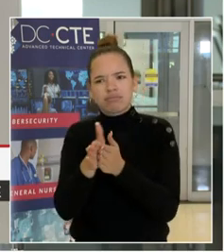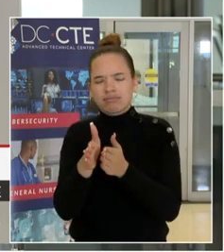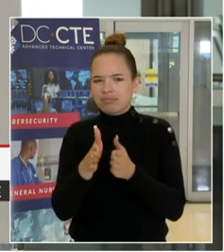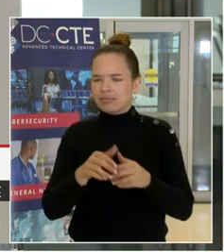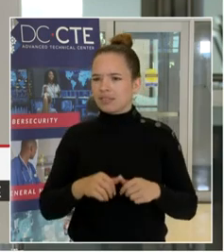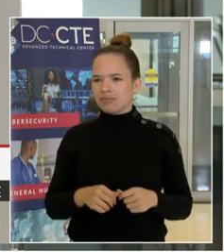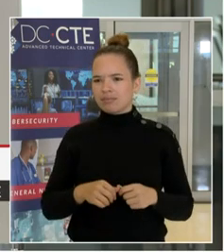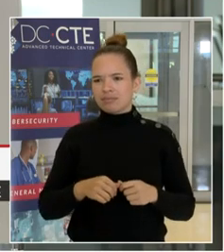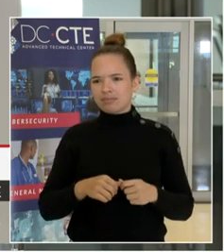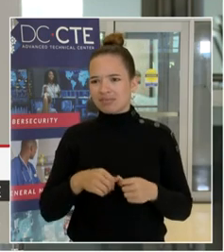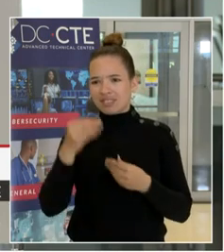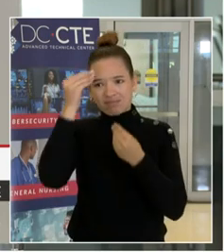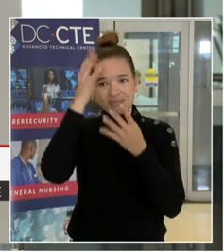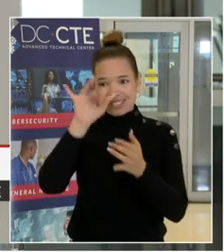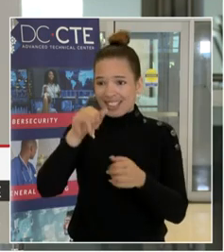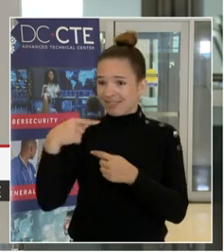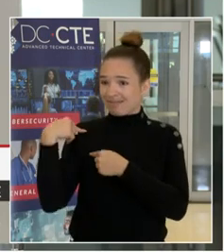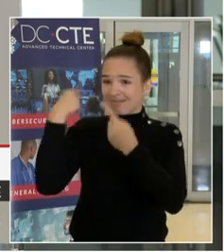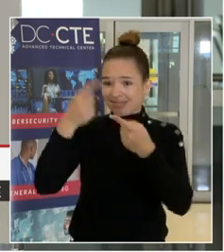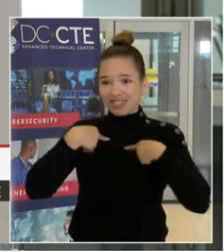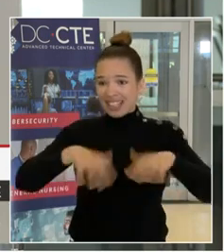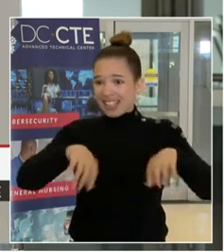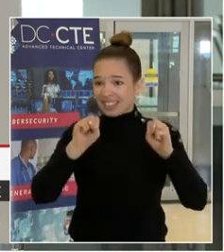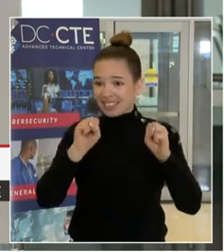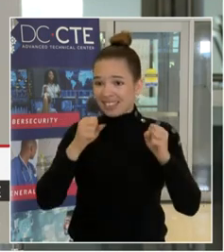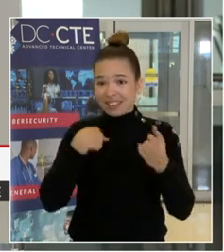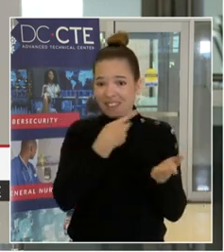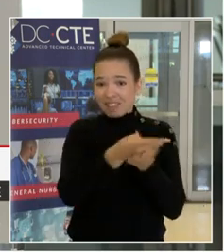a single test yet.